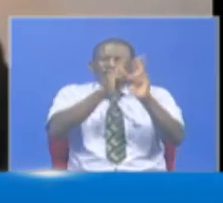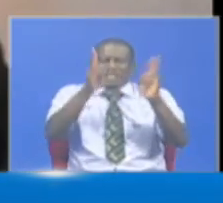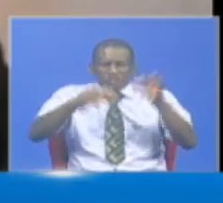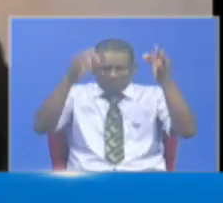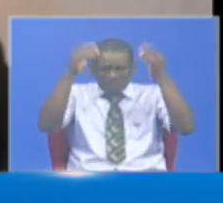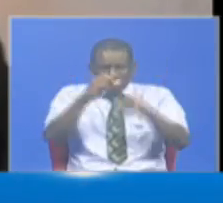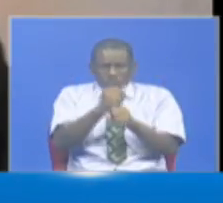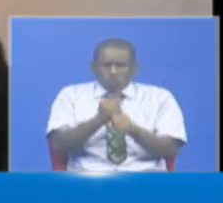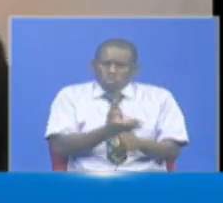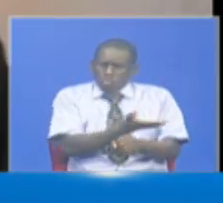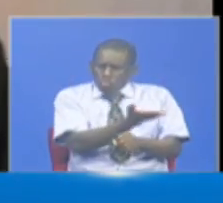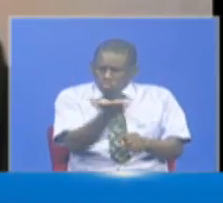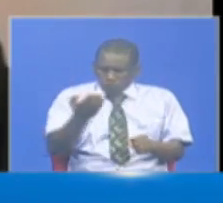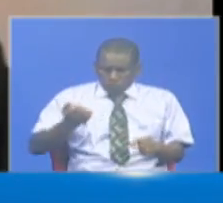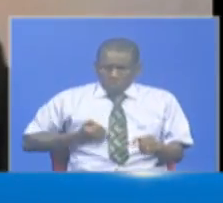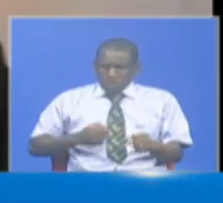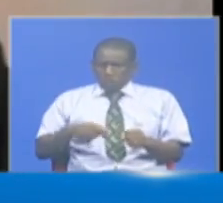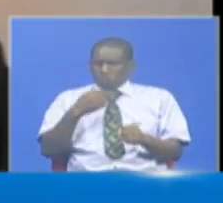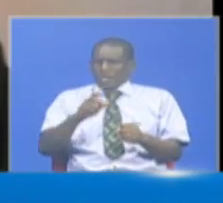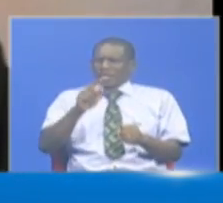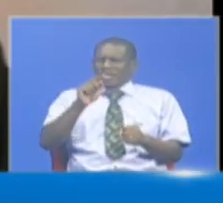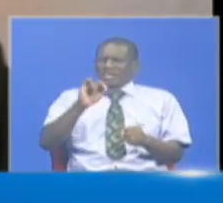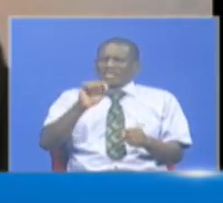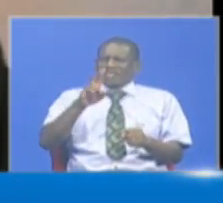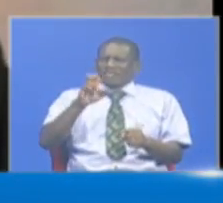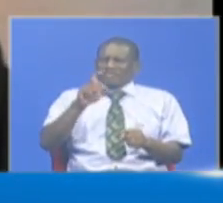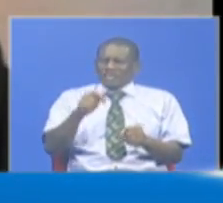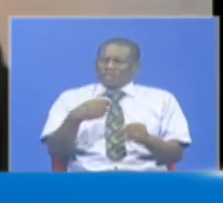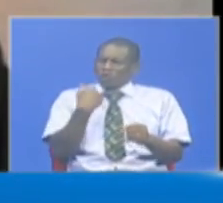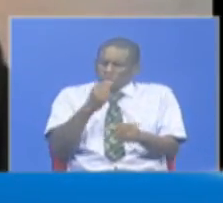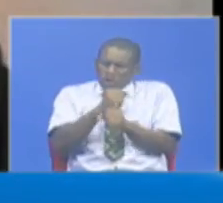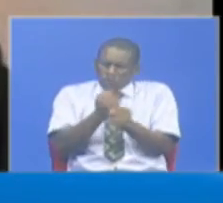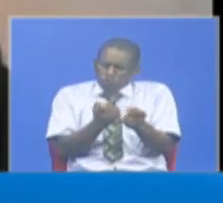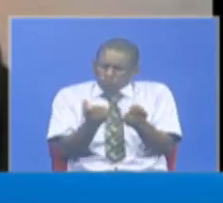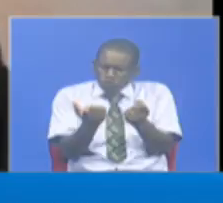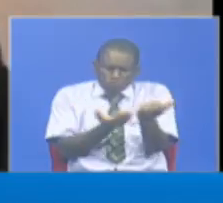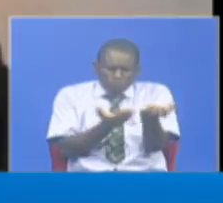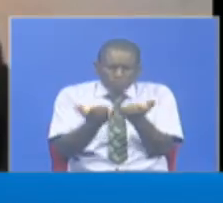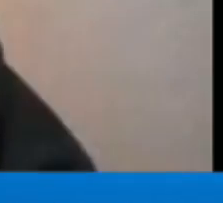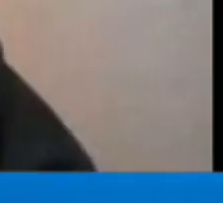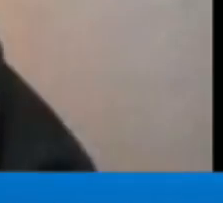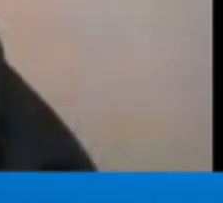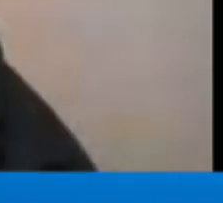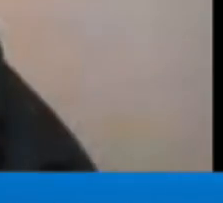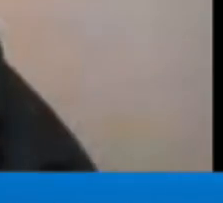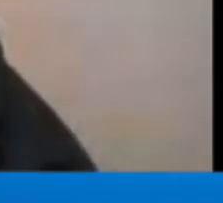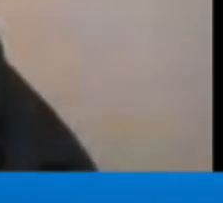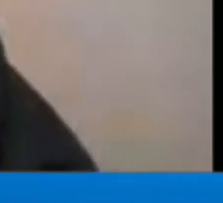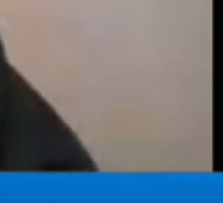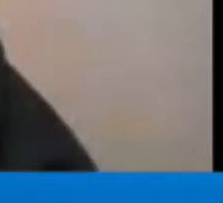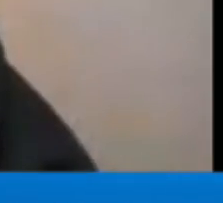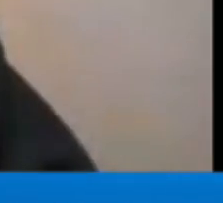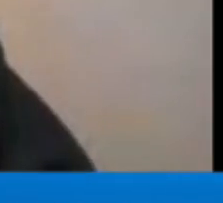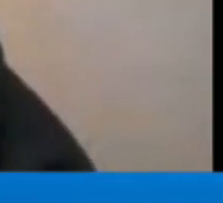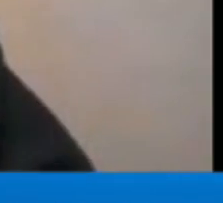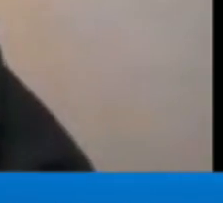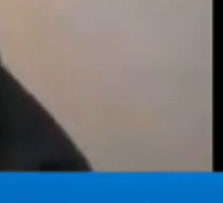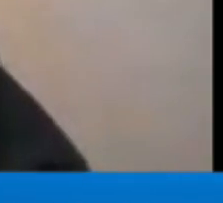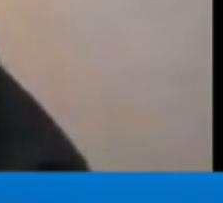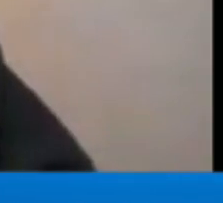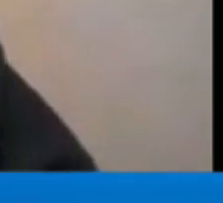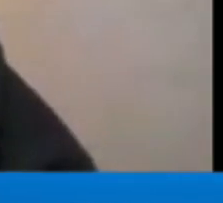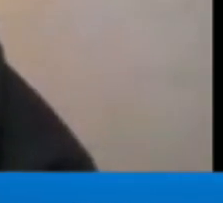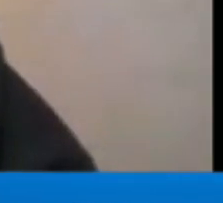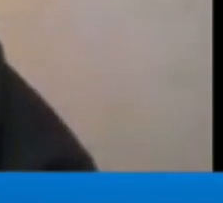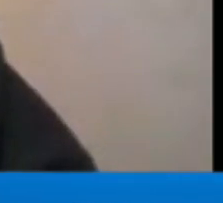for those girls who are in Tibet and who are doing small businesses, we decided that they are the ones who are going to be manning the hand washing stations. They are